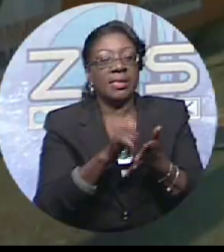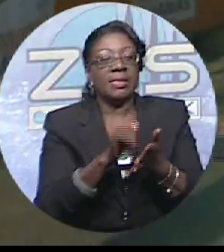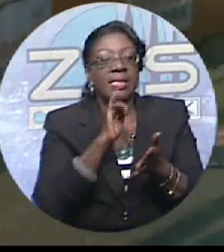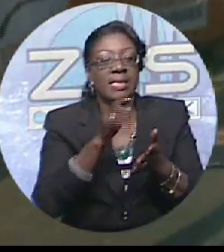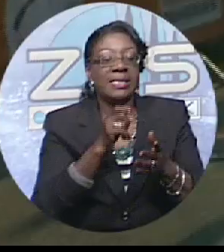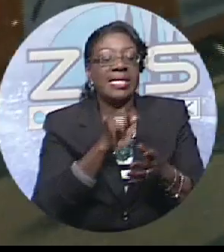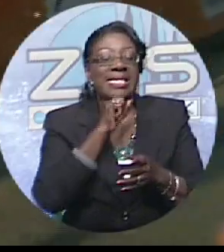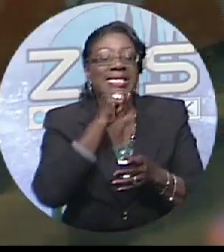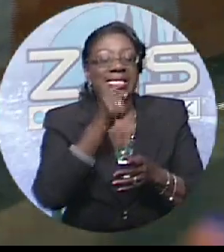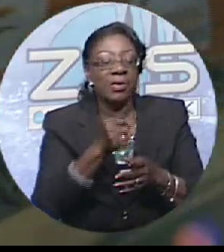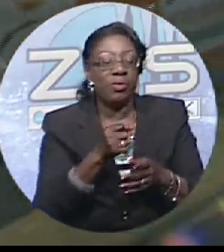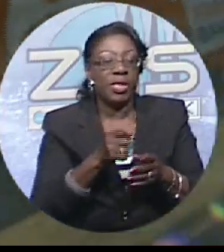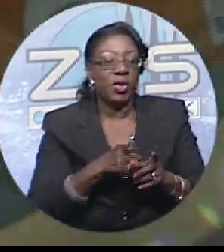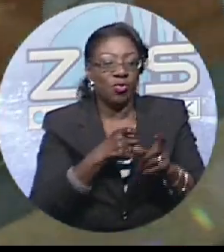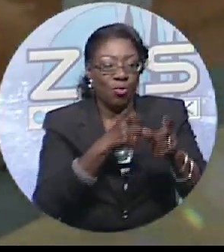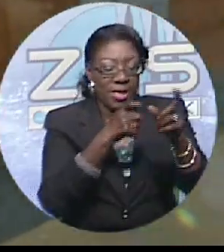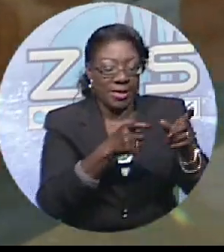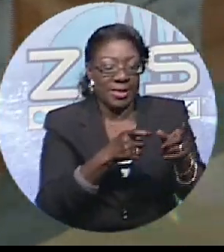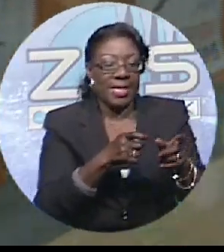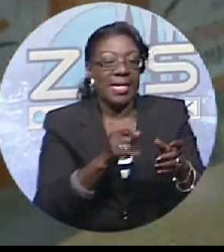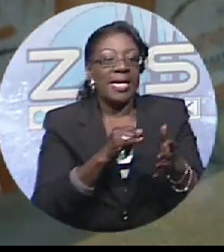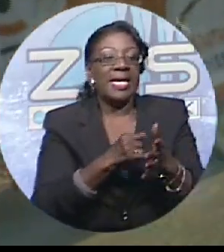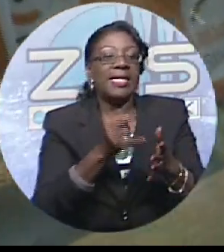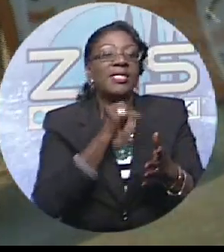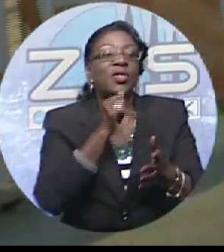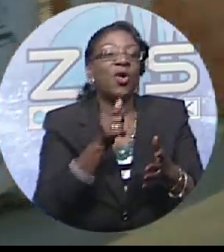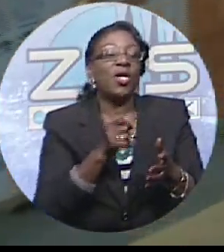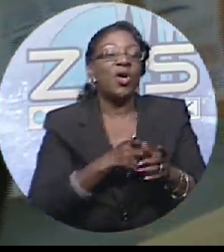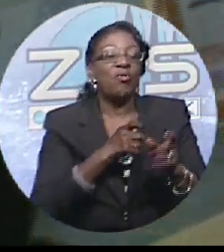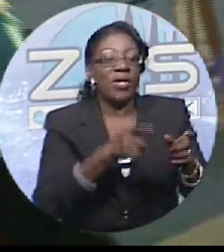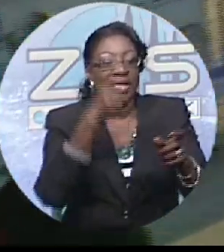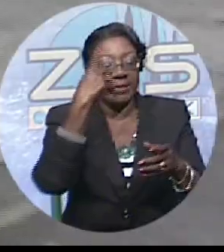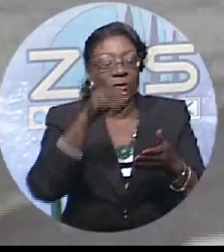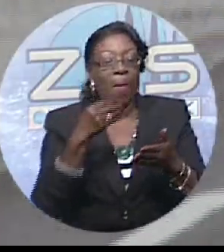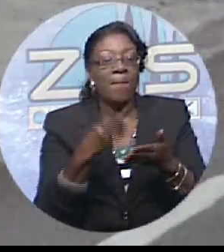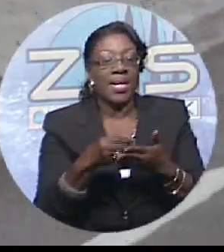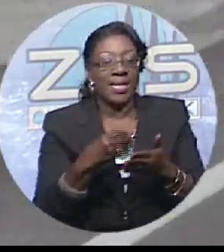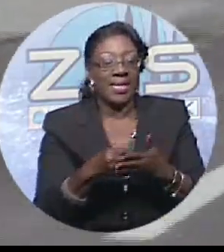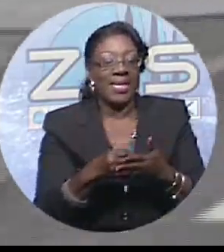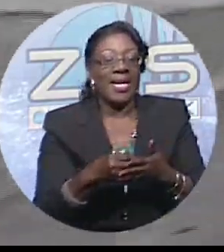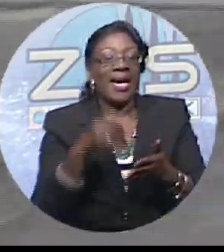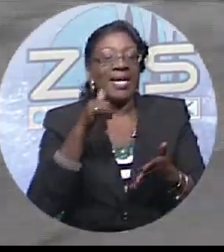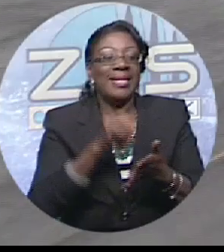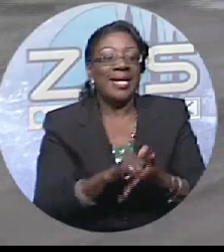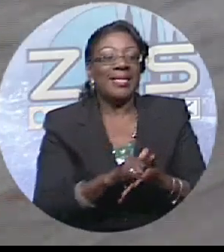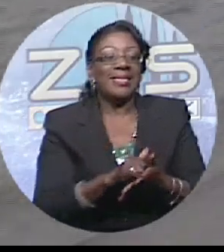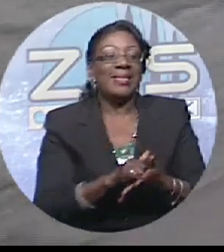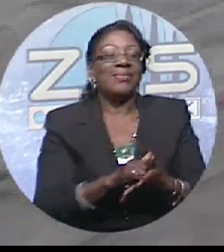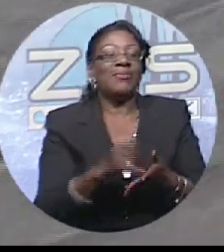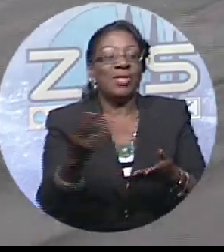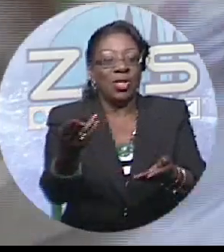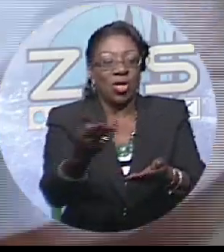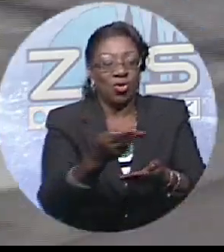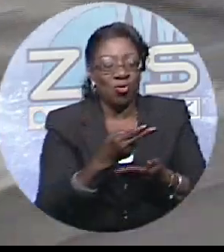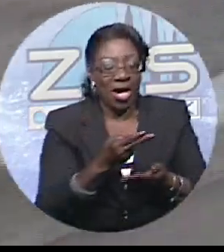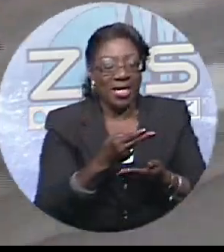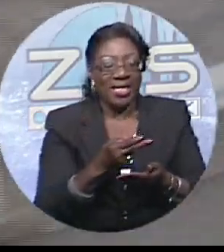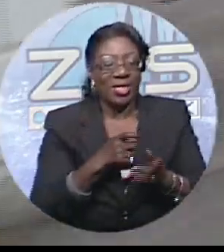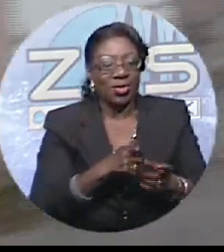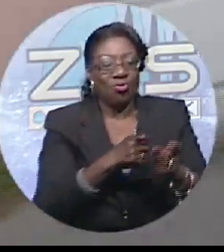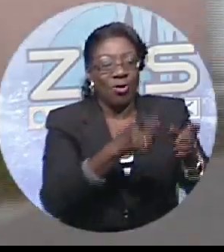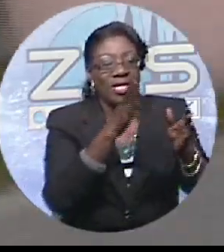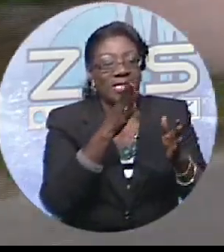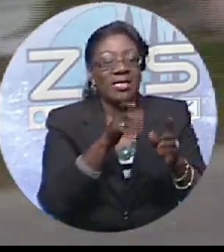serious race. It is not a race, however, for a purse. And we know that that is what tends to attract the elite runners from